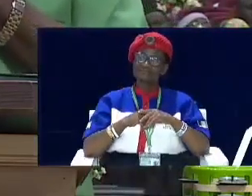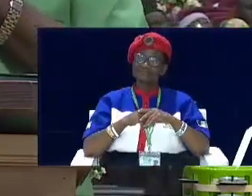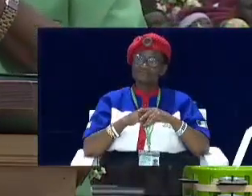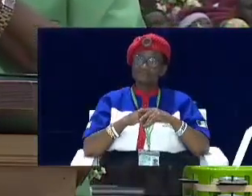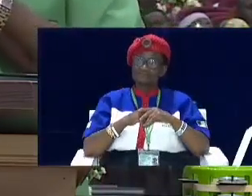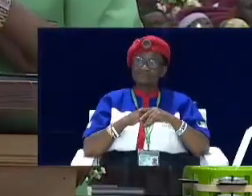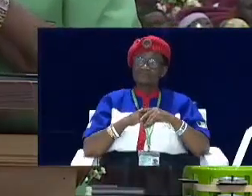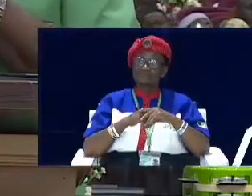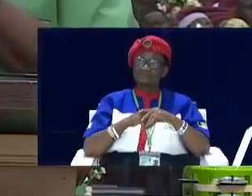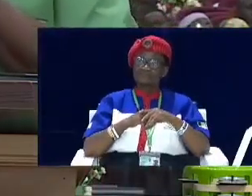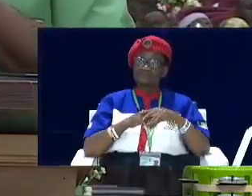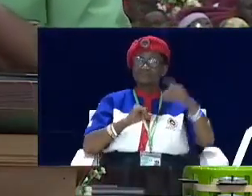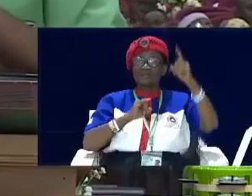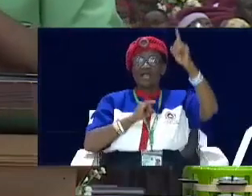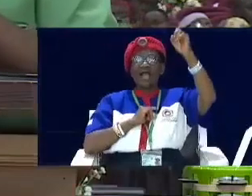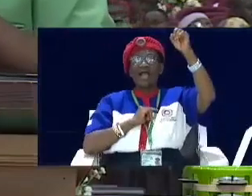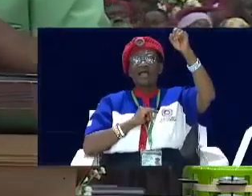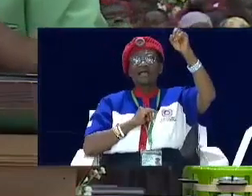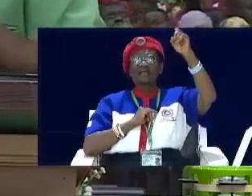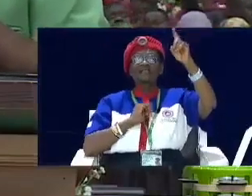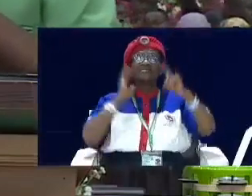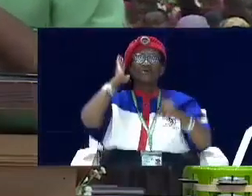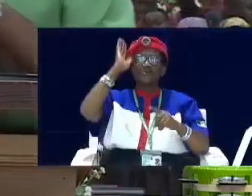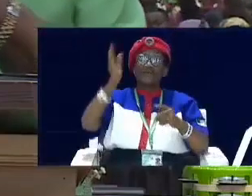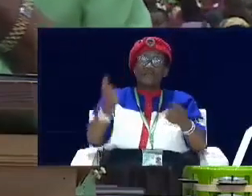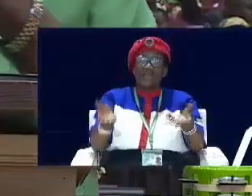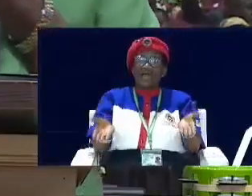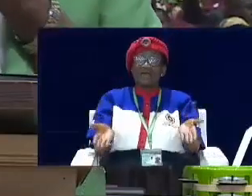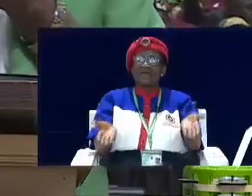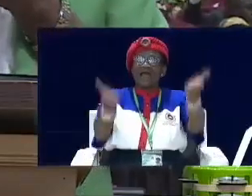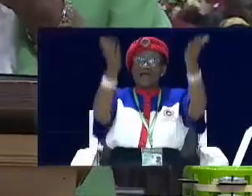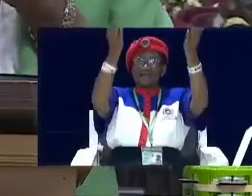I will arise for you tonight. Ma dide fun ola leyi.